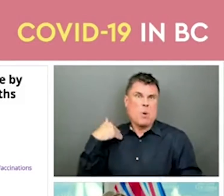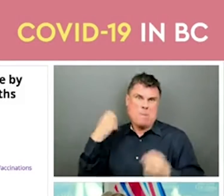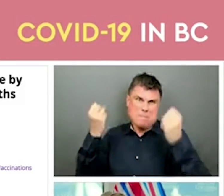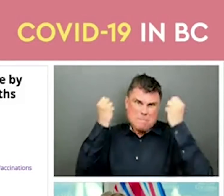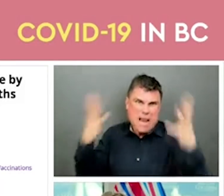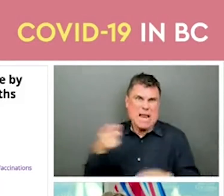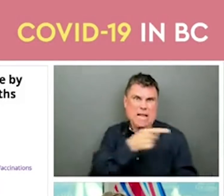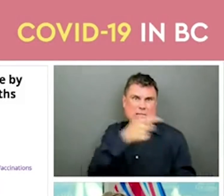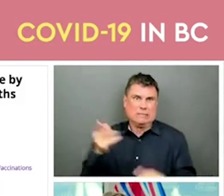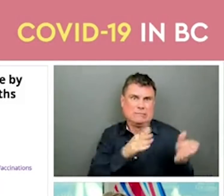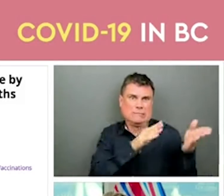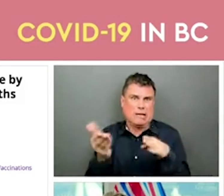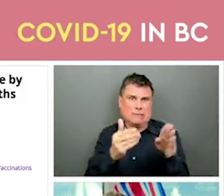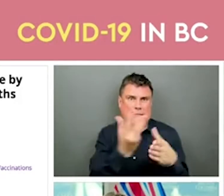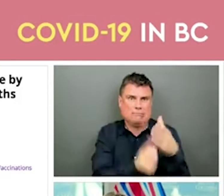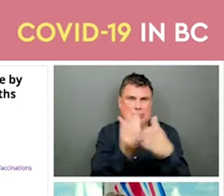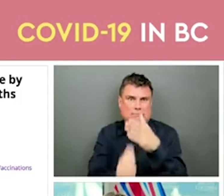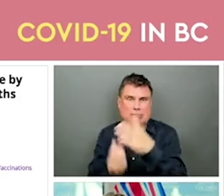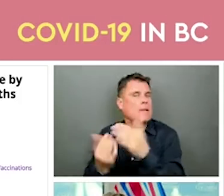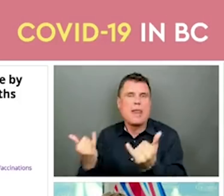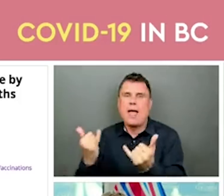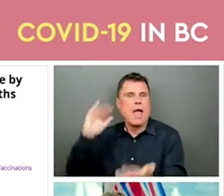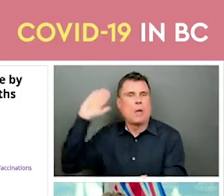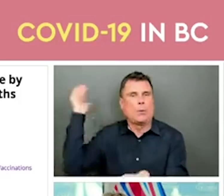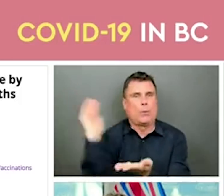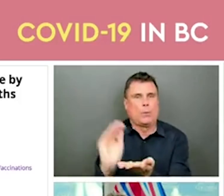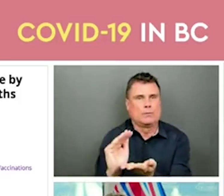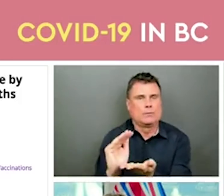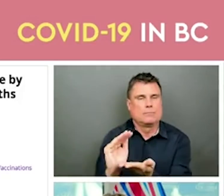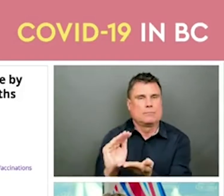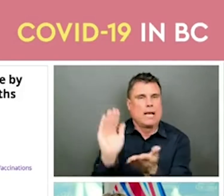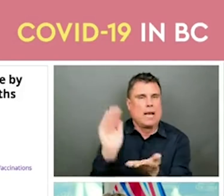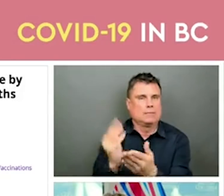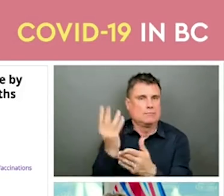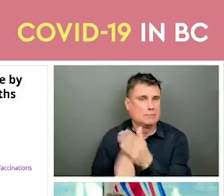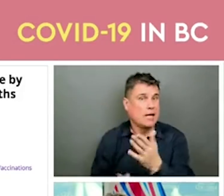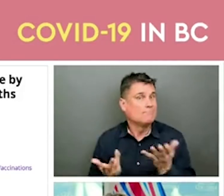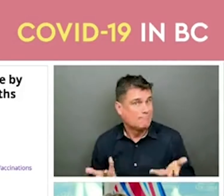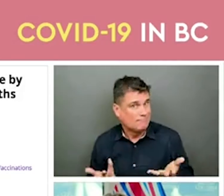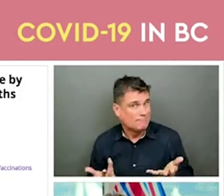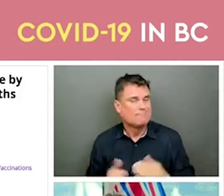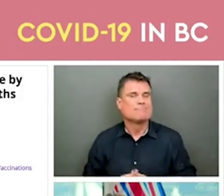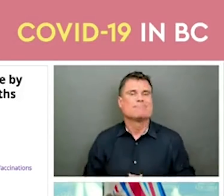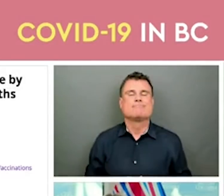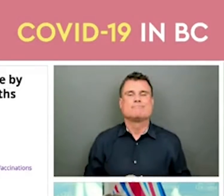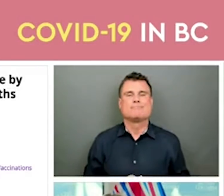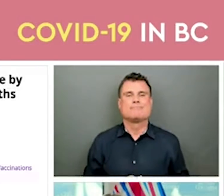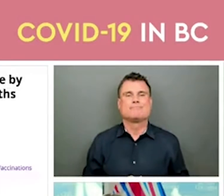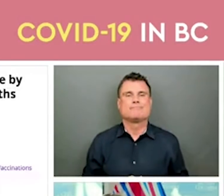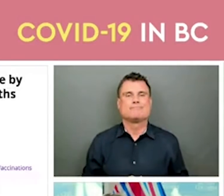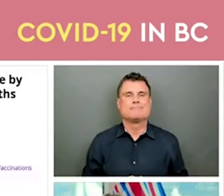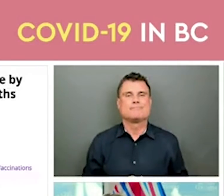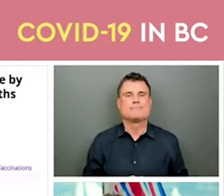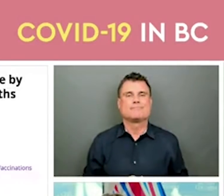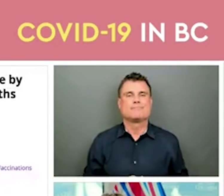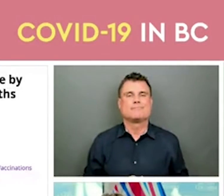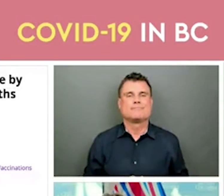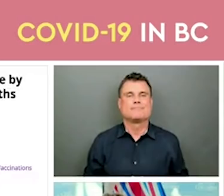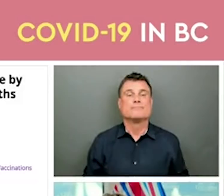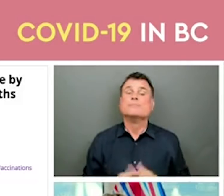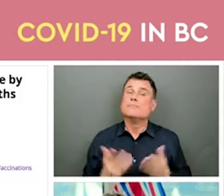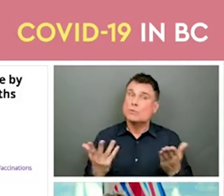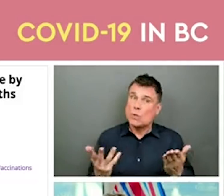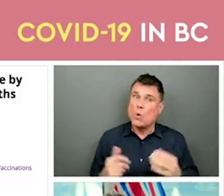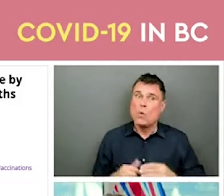of death. We've seen a dramatic decrease. Despite increasing numbers and increasing hospitalizations,